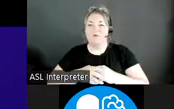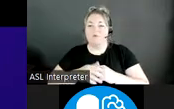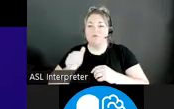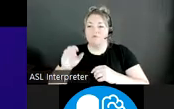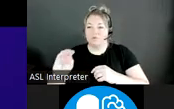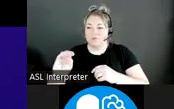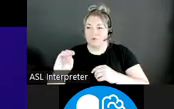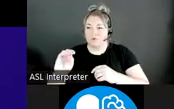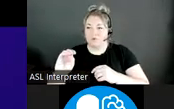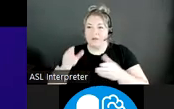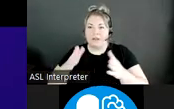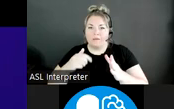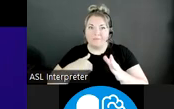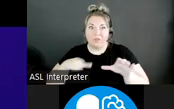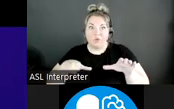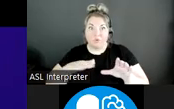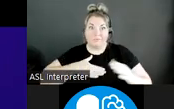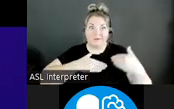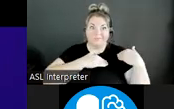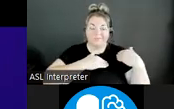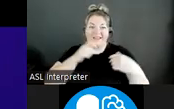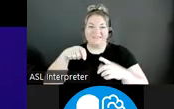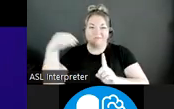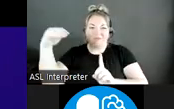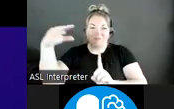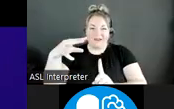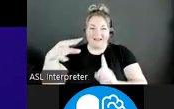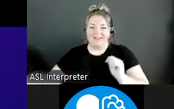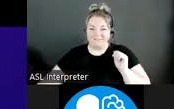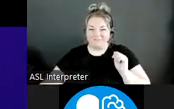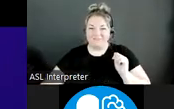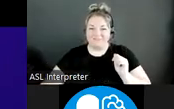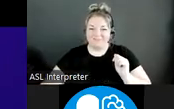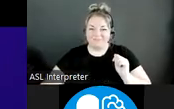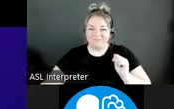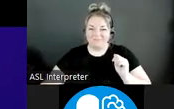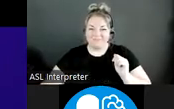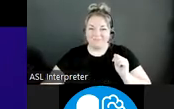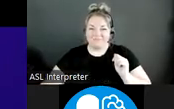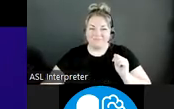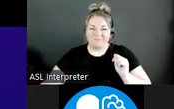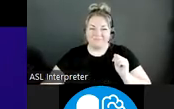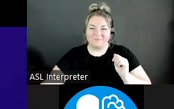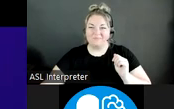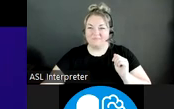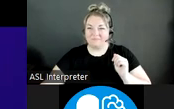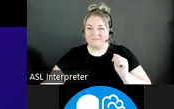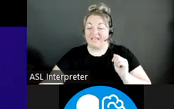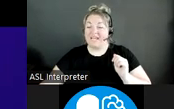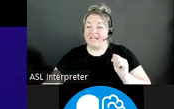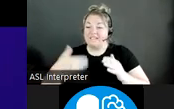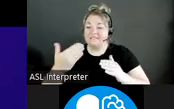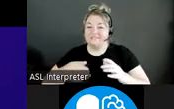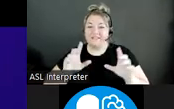So let me do what I'm supposed to do, which is spotlight. There we go. Okay. Next slide,